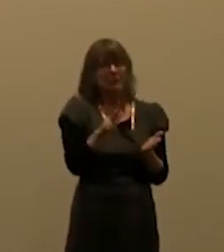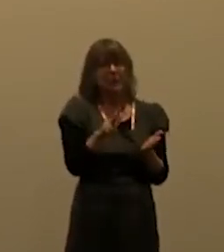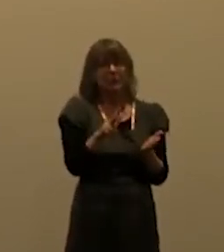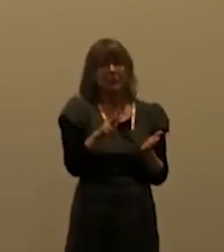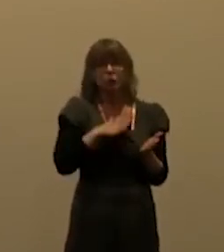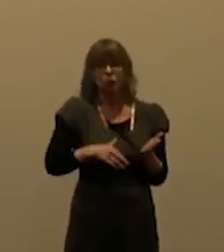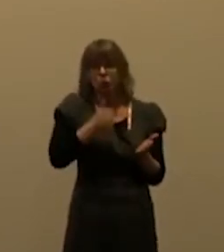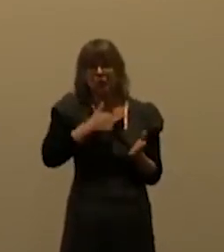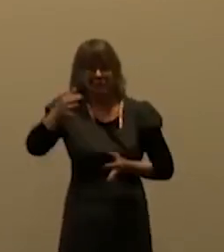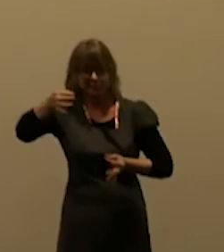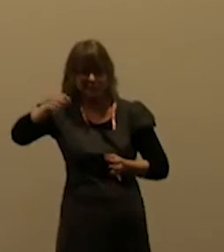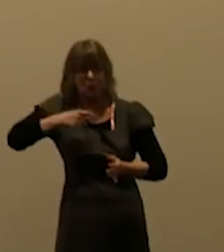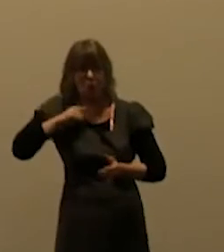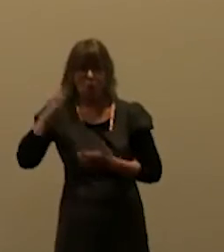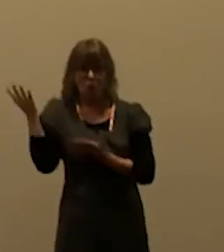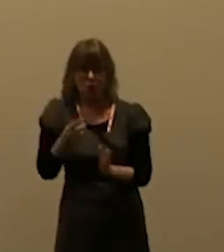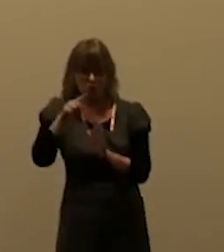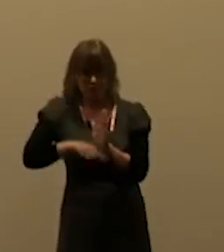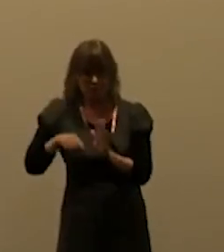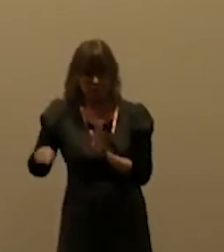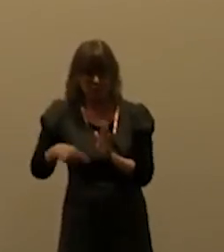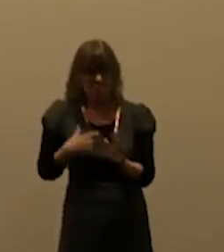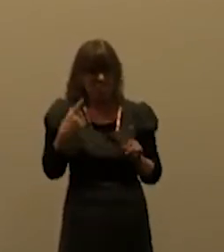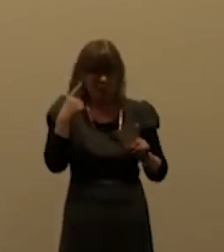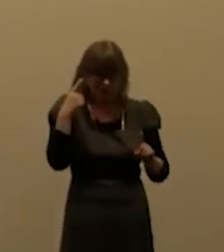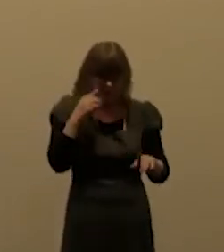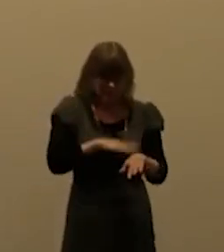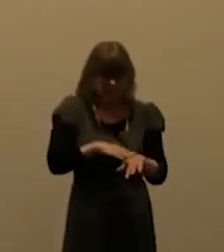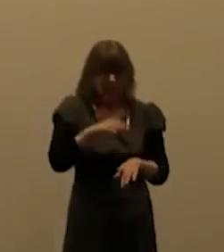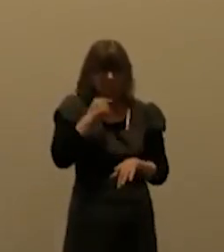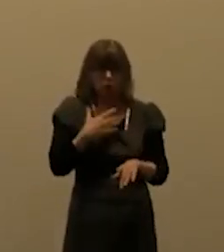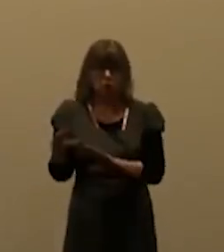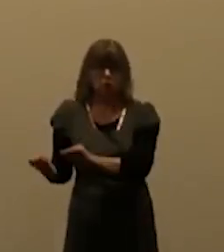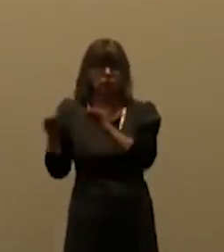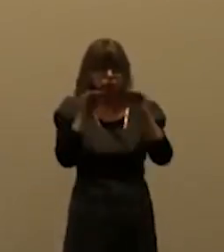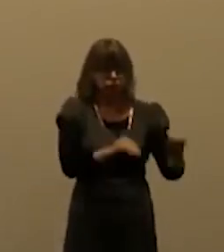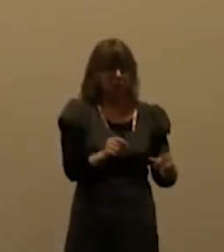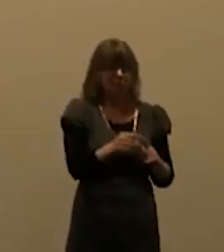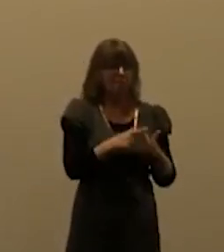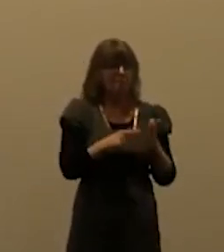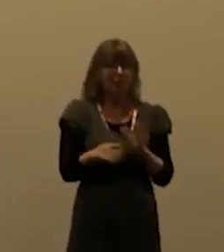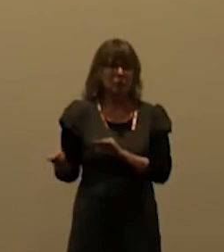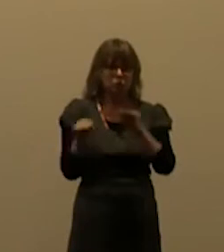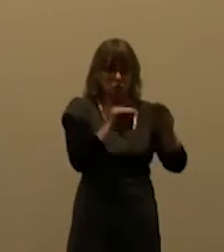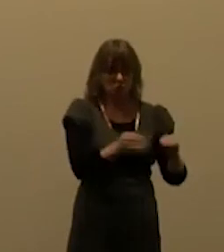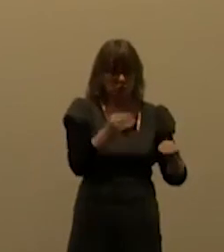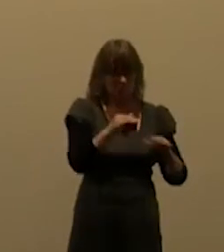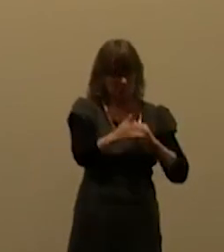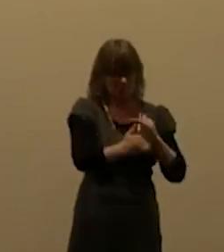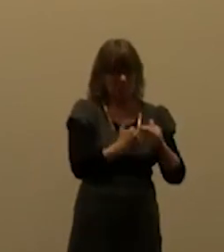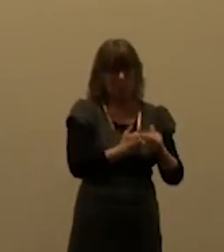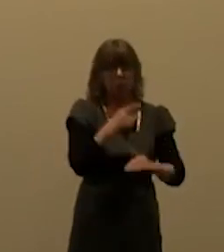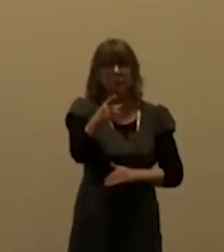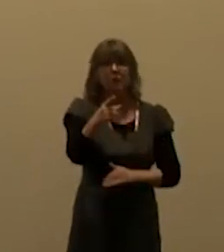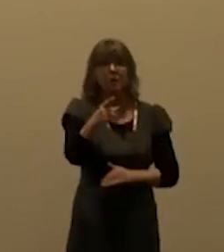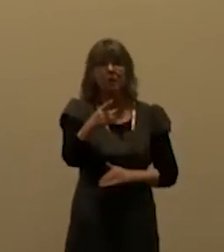not using a certificate or a service principal. At that point, you could just pass it across to their SharePoint Admin and they could import it. Yeah. In an